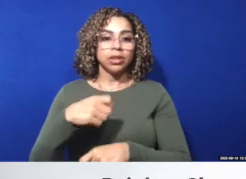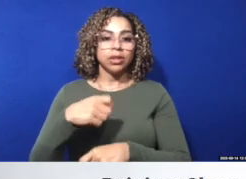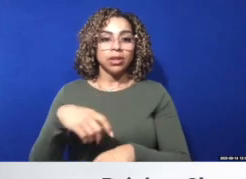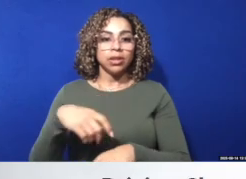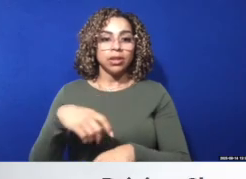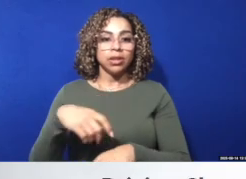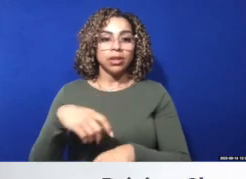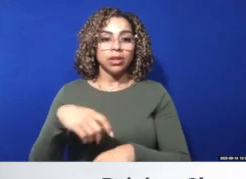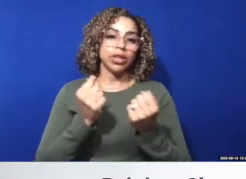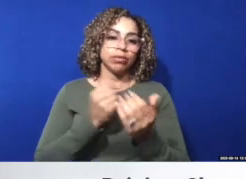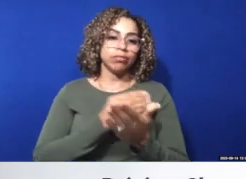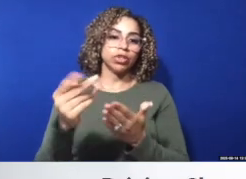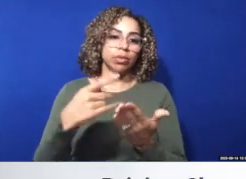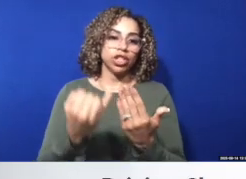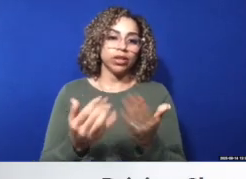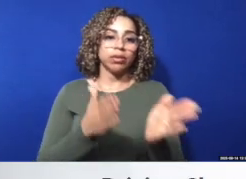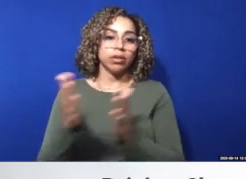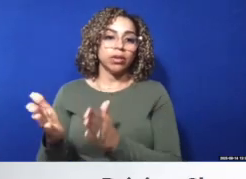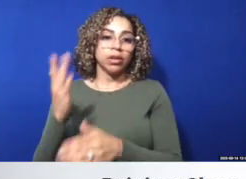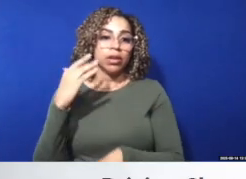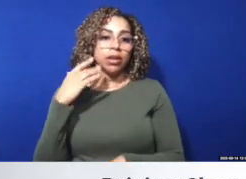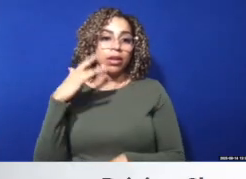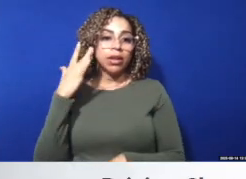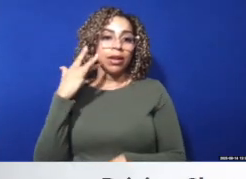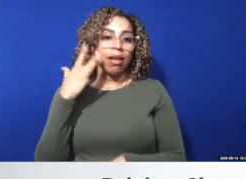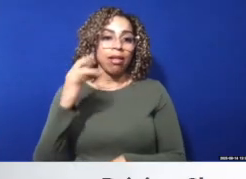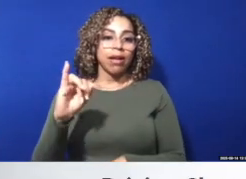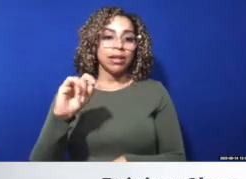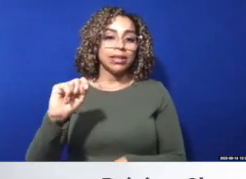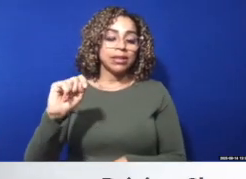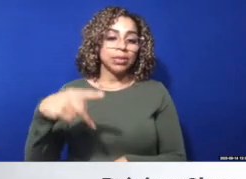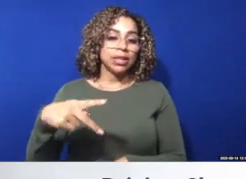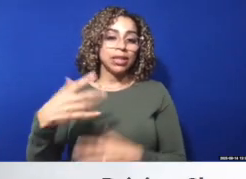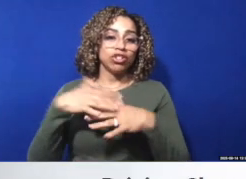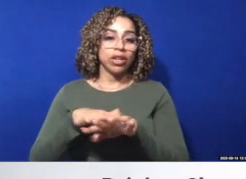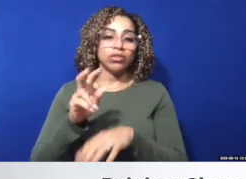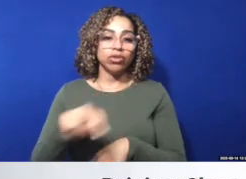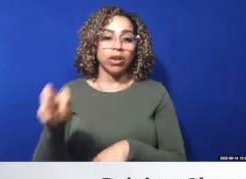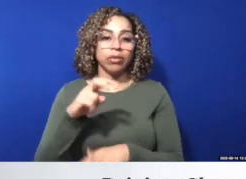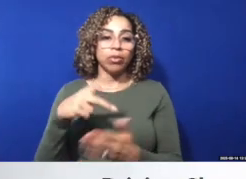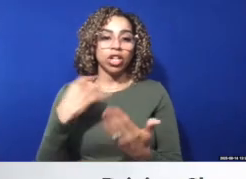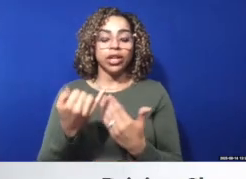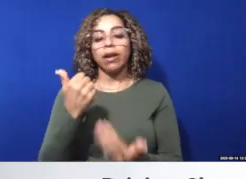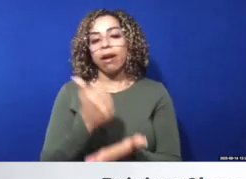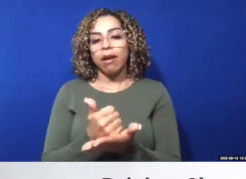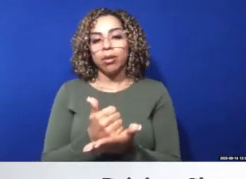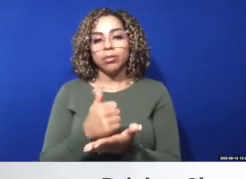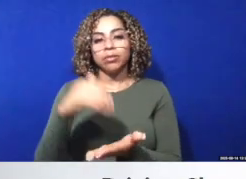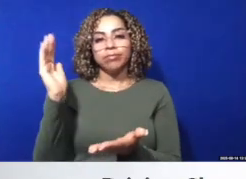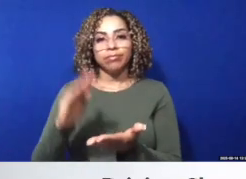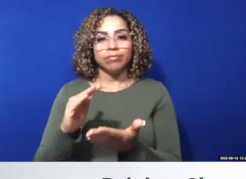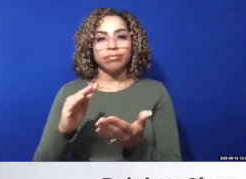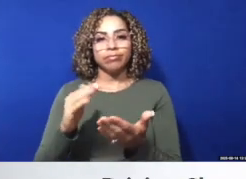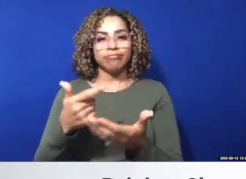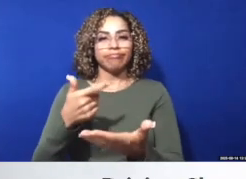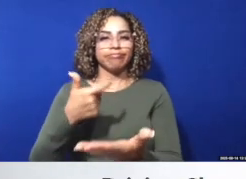Cal-ITP, or the California Integrated Travel Project, helps support the implementation of contactless payment systems to make riding transit